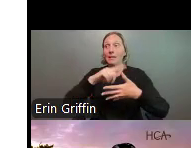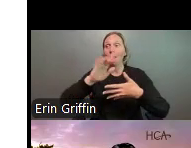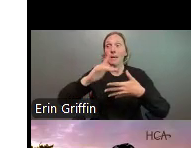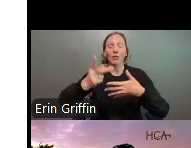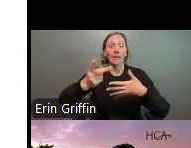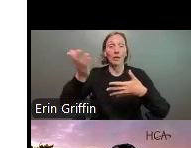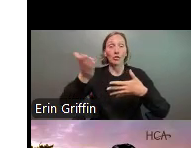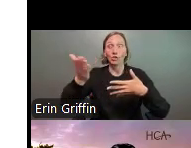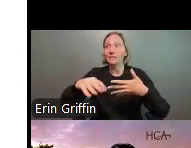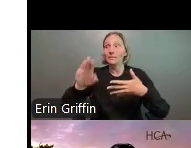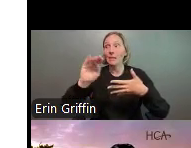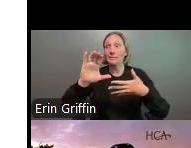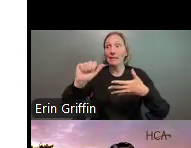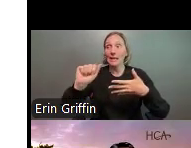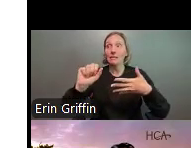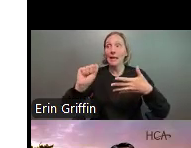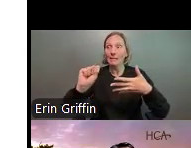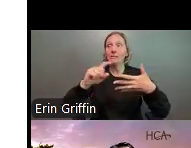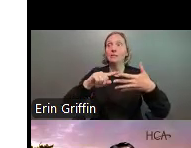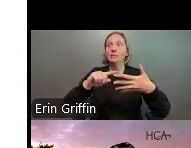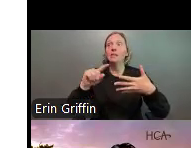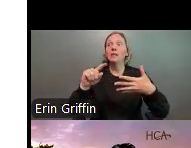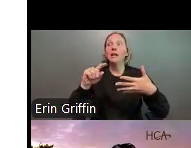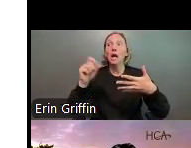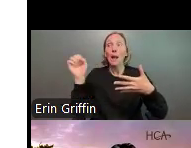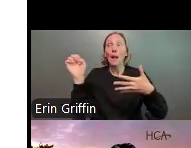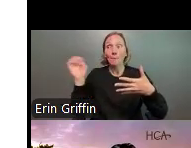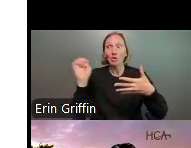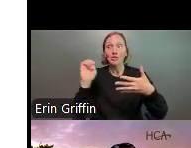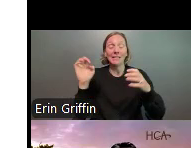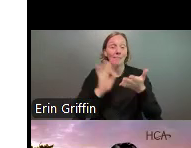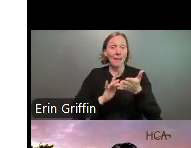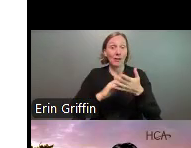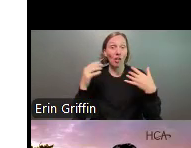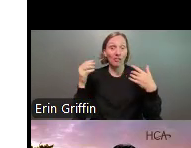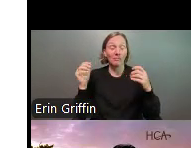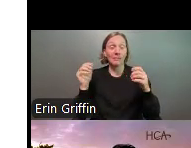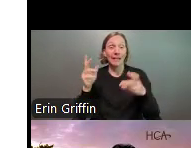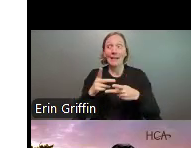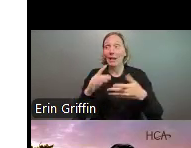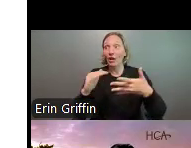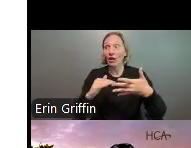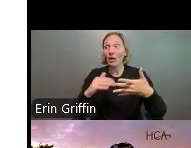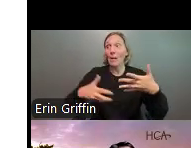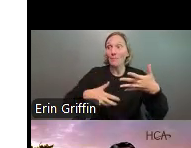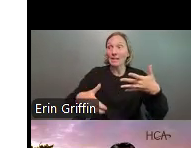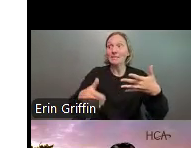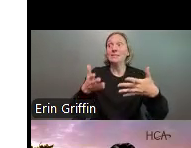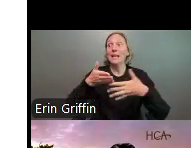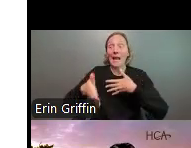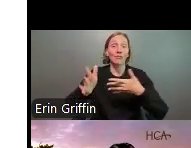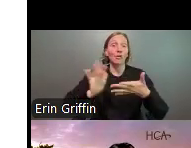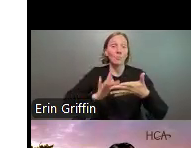services, emergency medical care, and Apple Health for pregnant individuals, and after pregnancy coverage. We